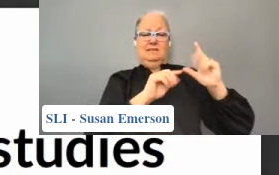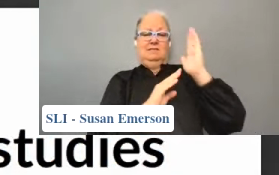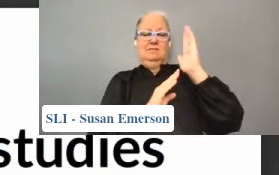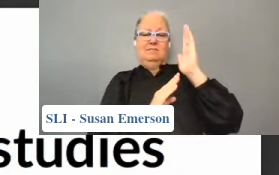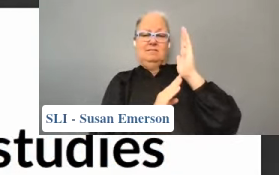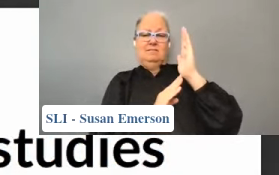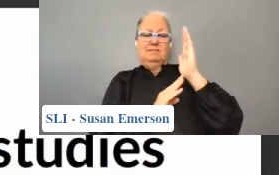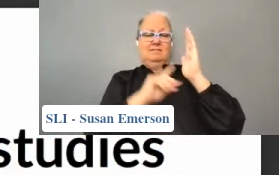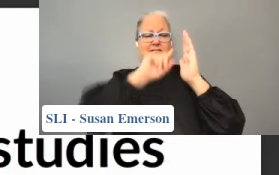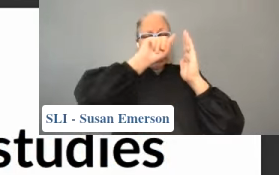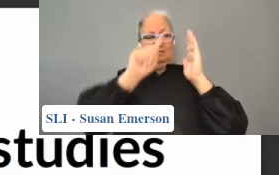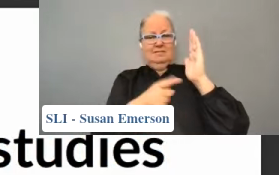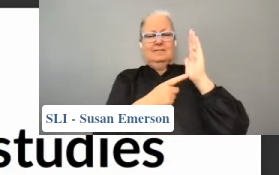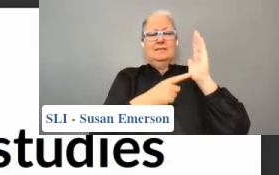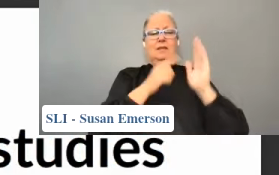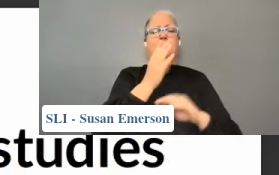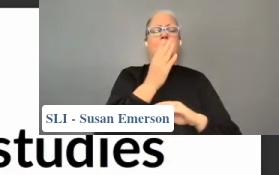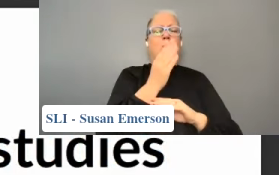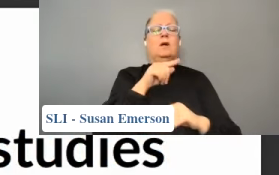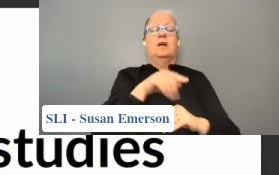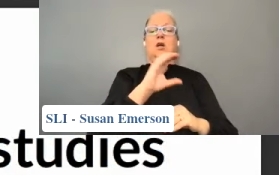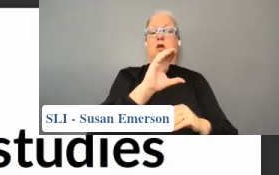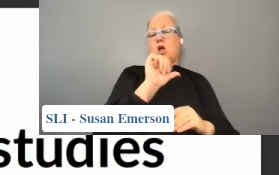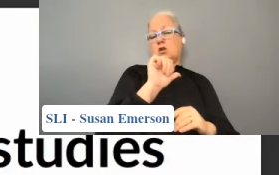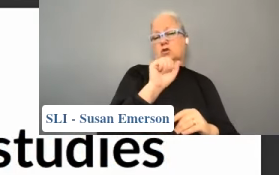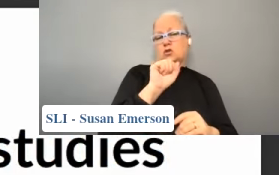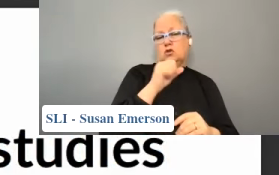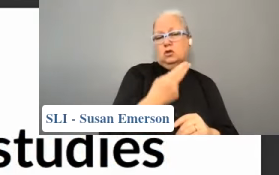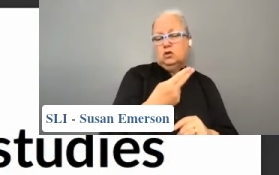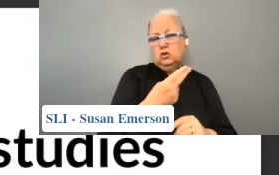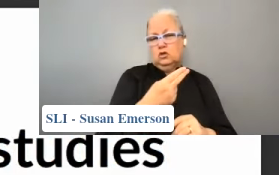relates to cash transfers, both conditional and unconditional.